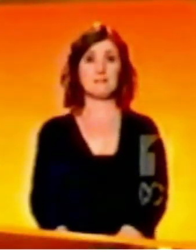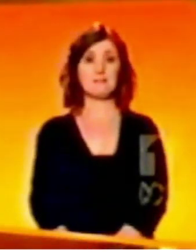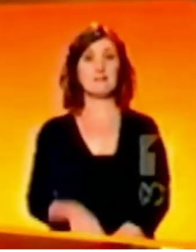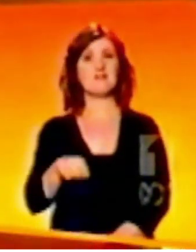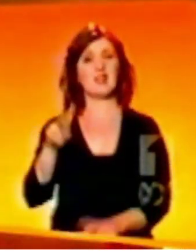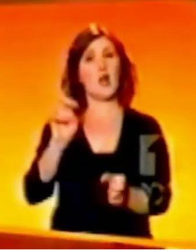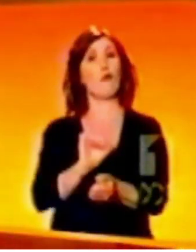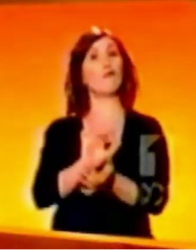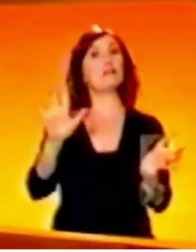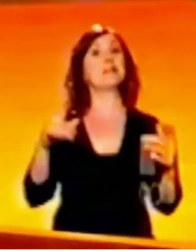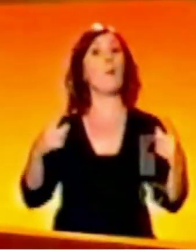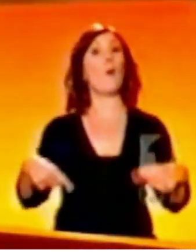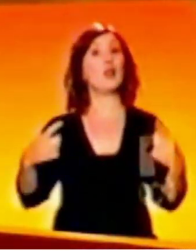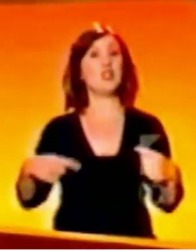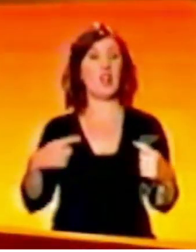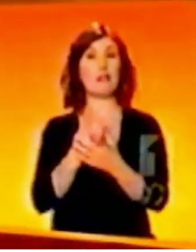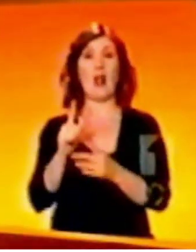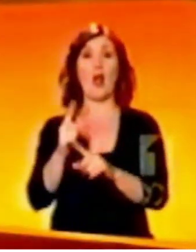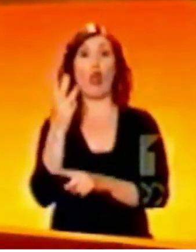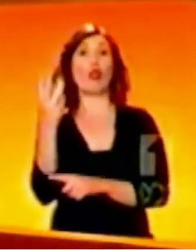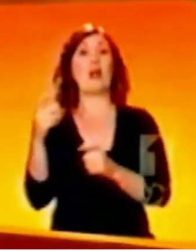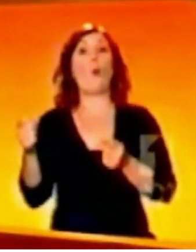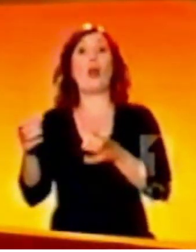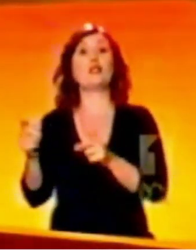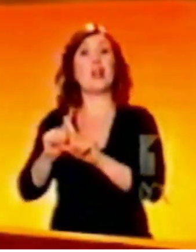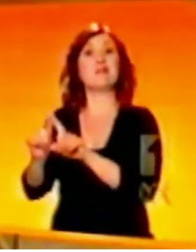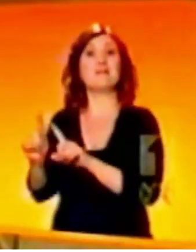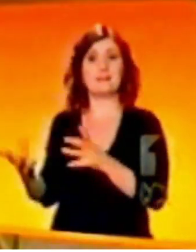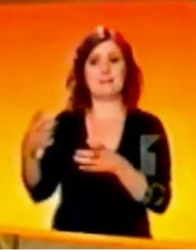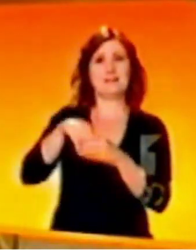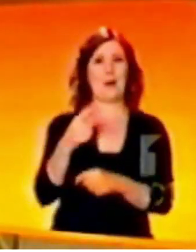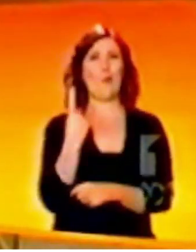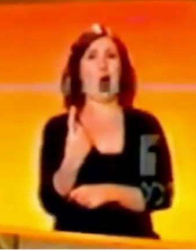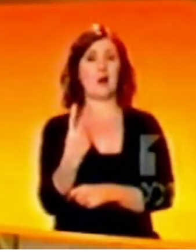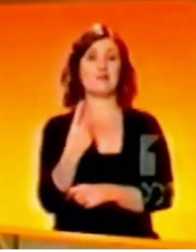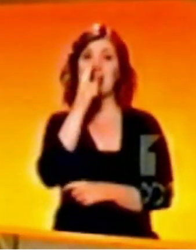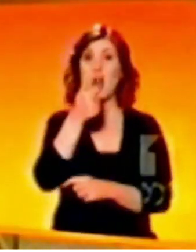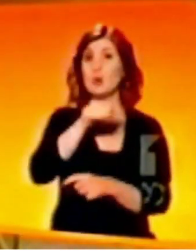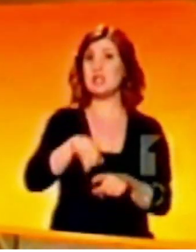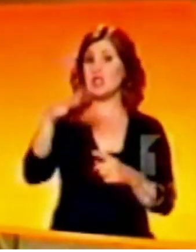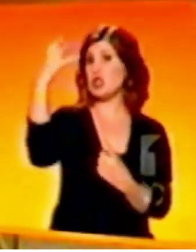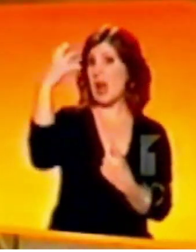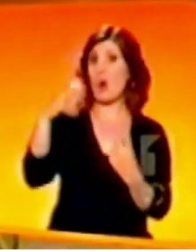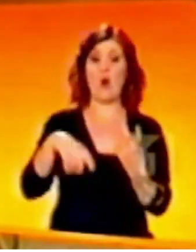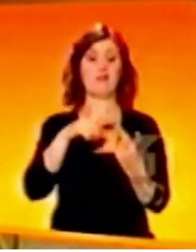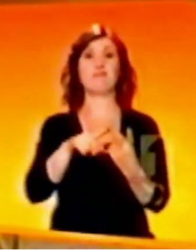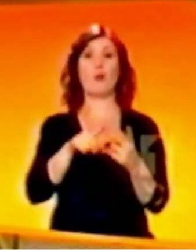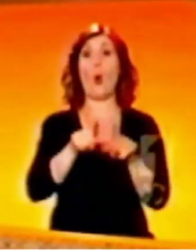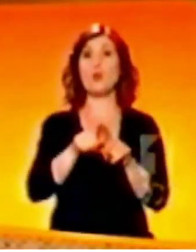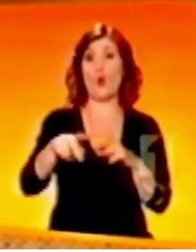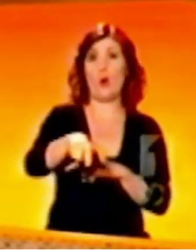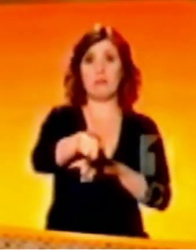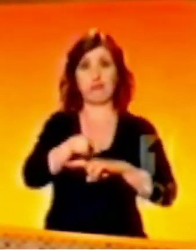The Freedom Wheelchair is 3 wheelchairs in 1. It can be used in a shower and